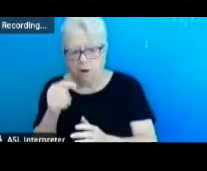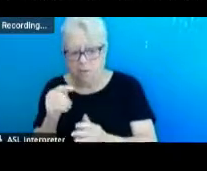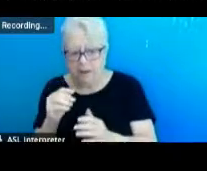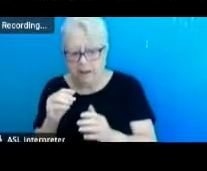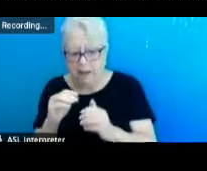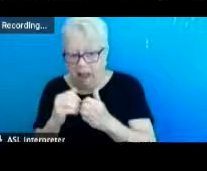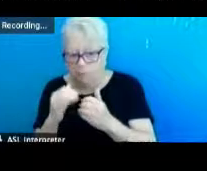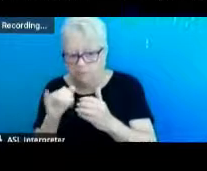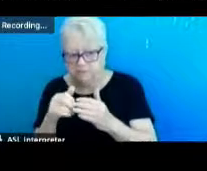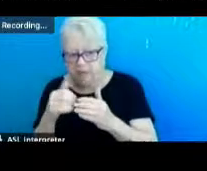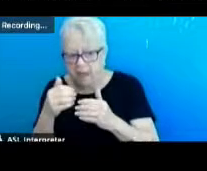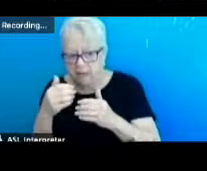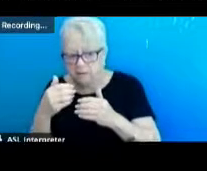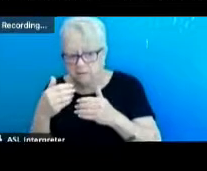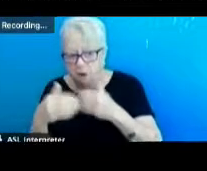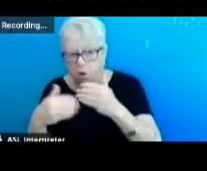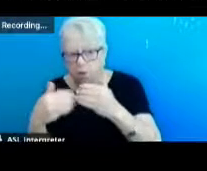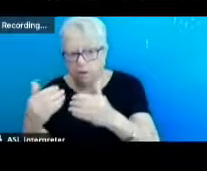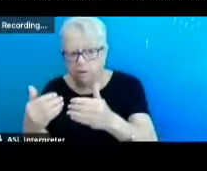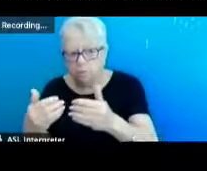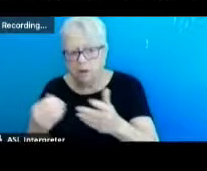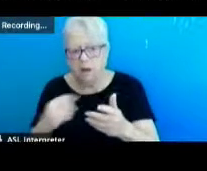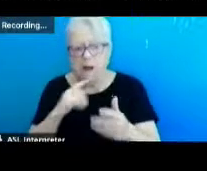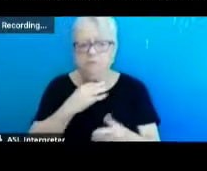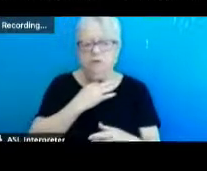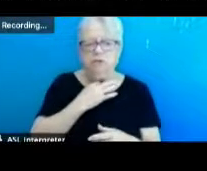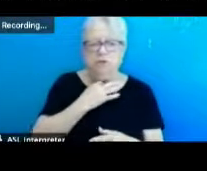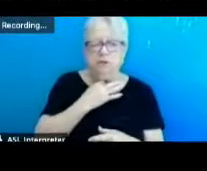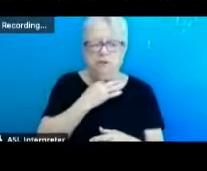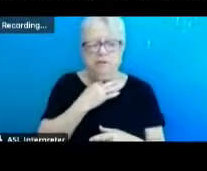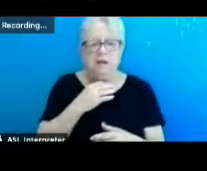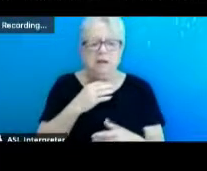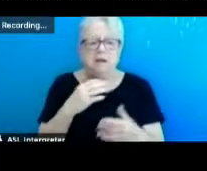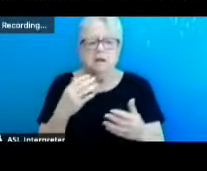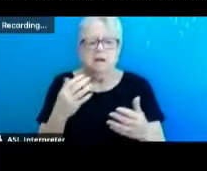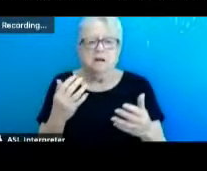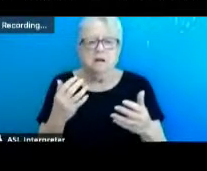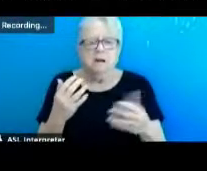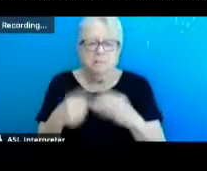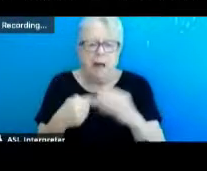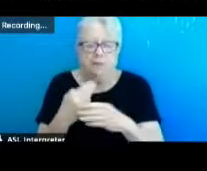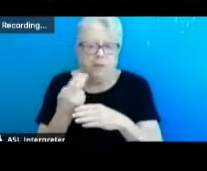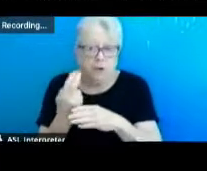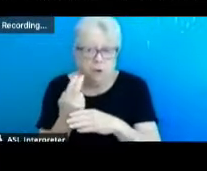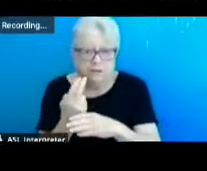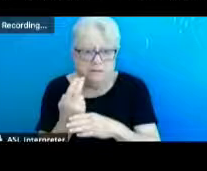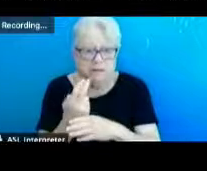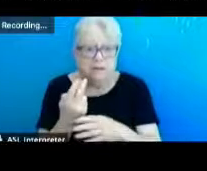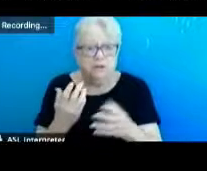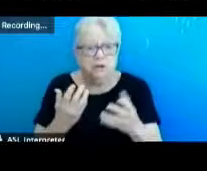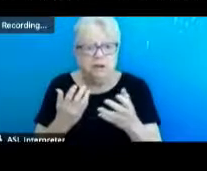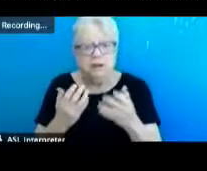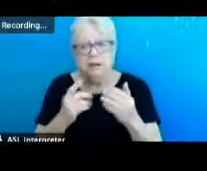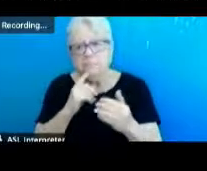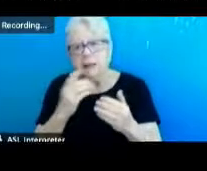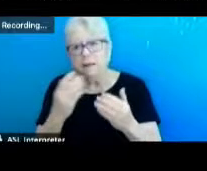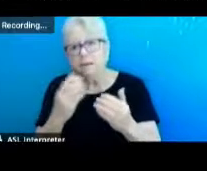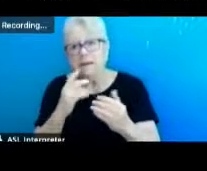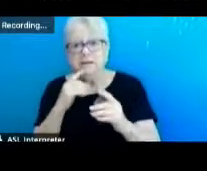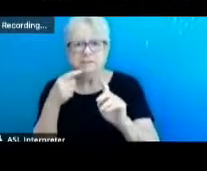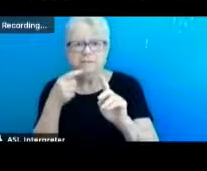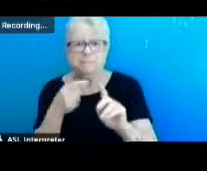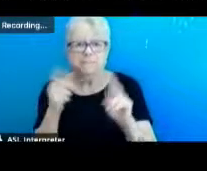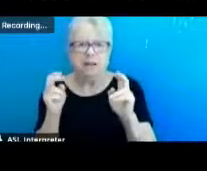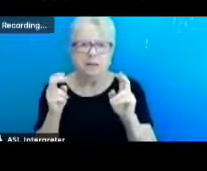on. I'm just curious about utilization and maybe it should be a future item because it's not on the agenda, but